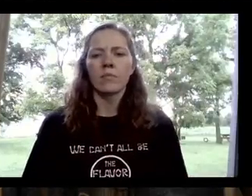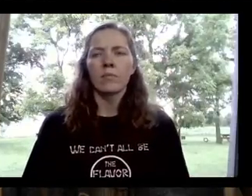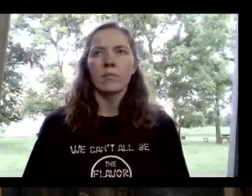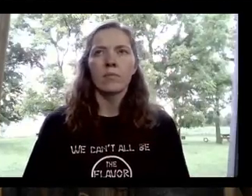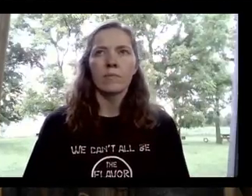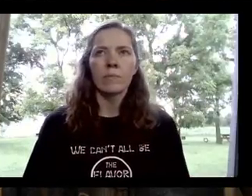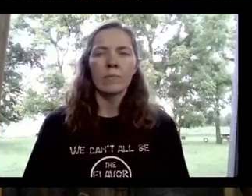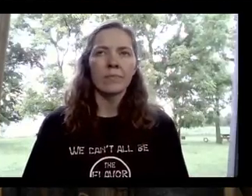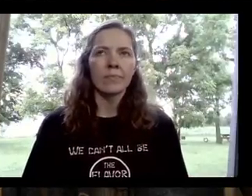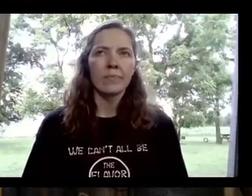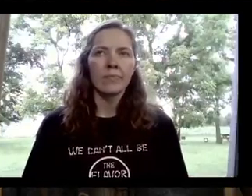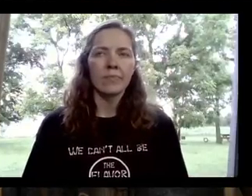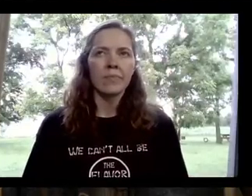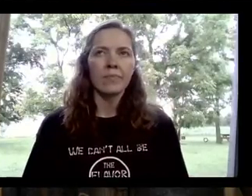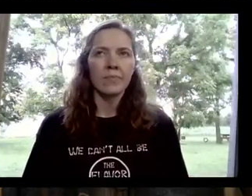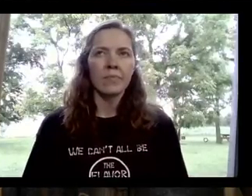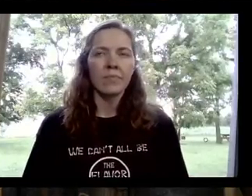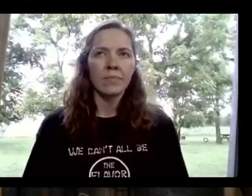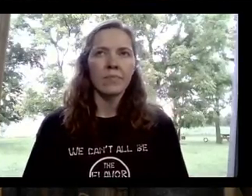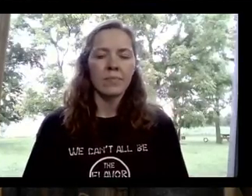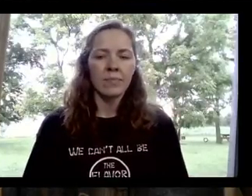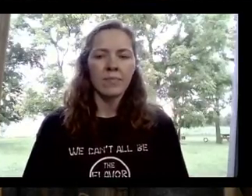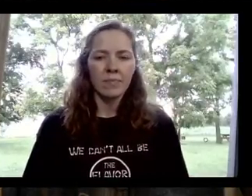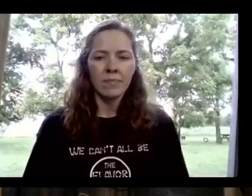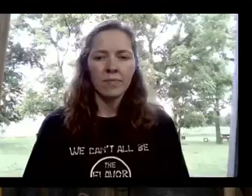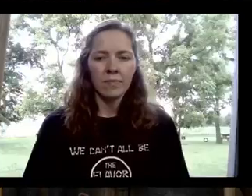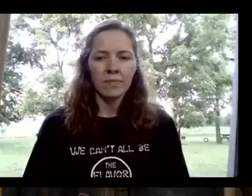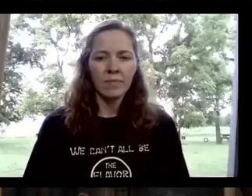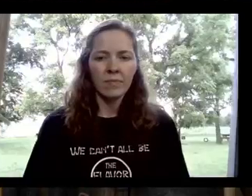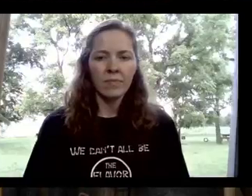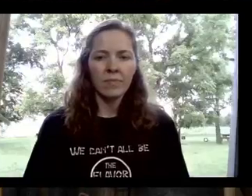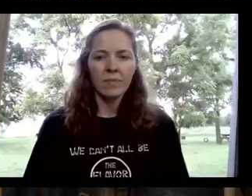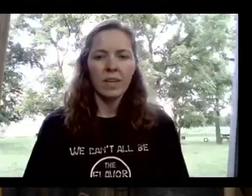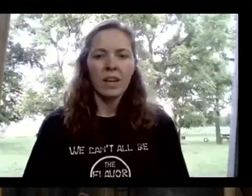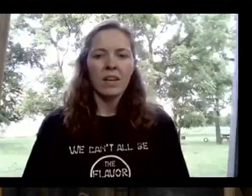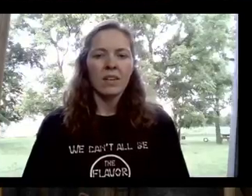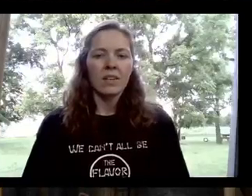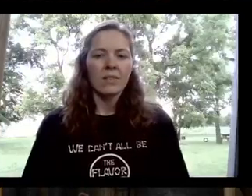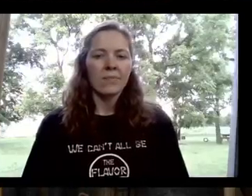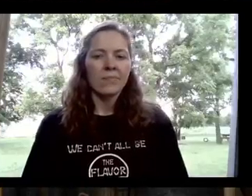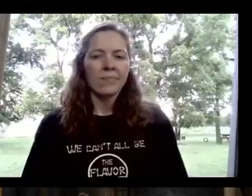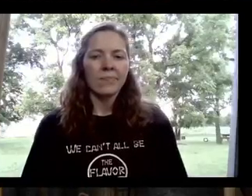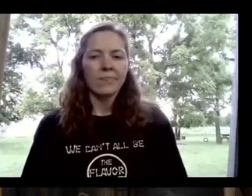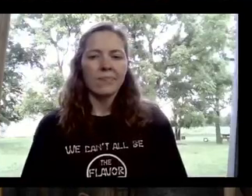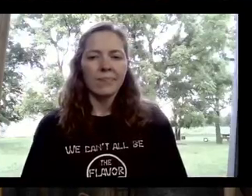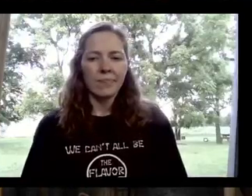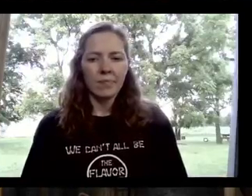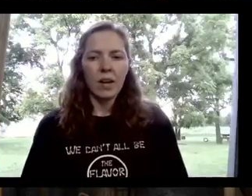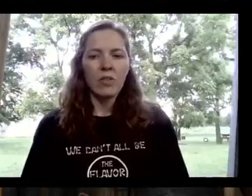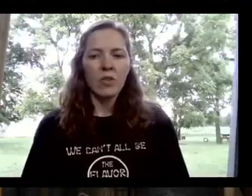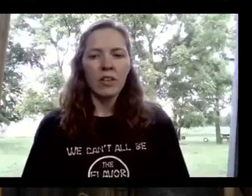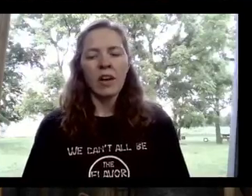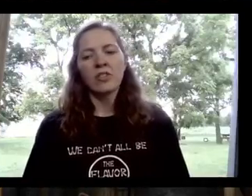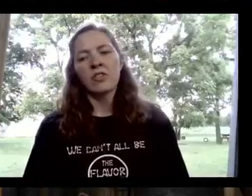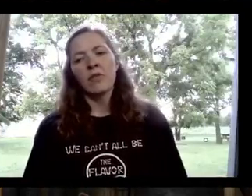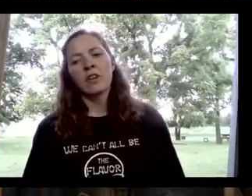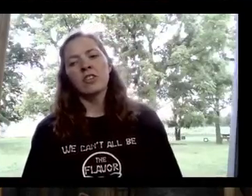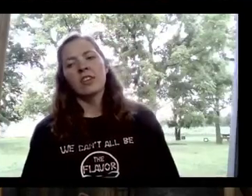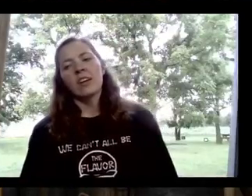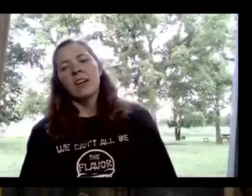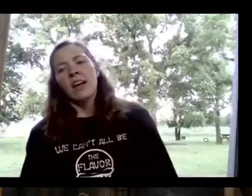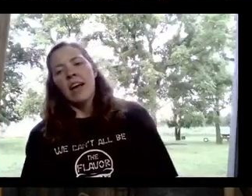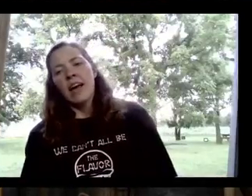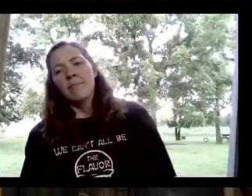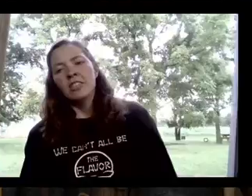thought. Throw it in a heap, take it to the melters. They'll just take it and smelt it down. North Country